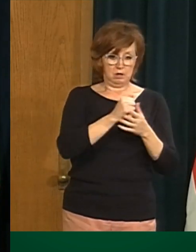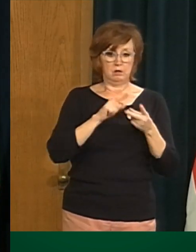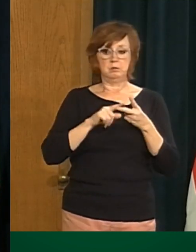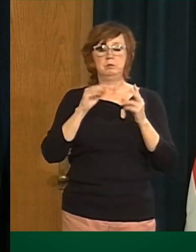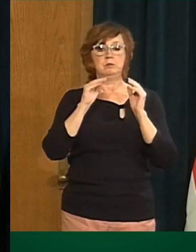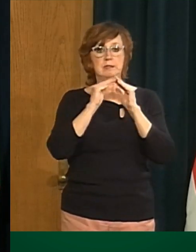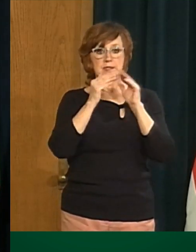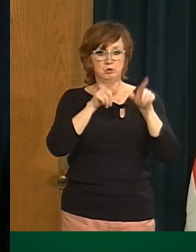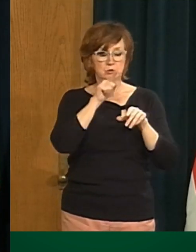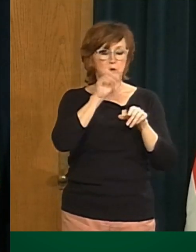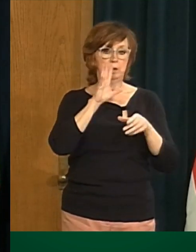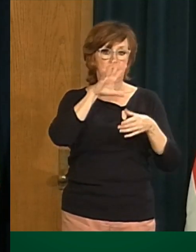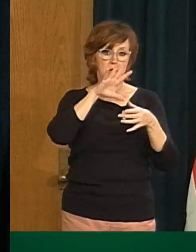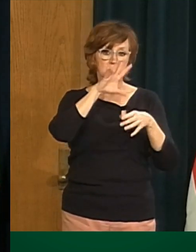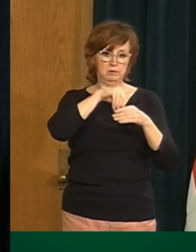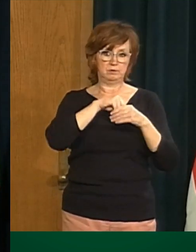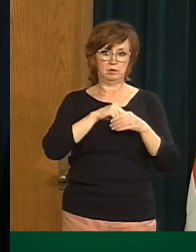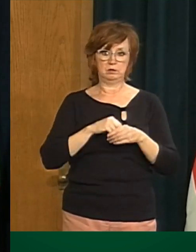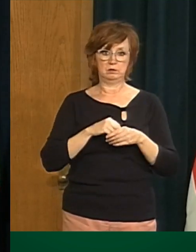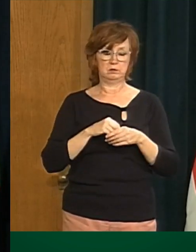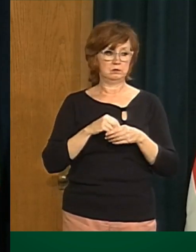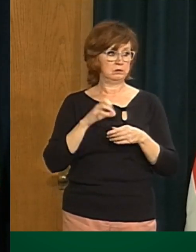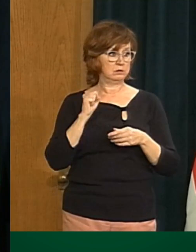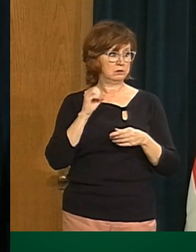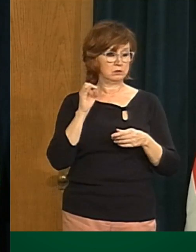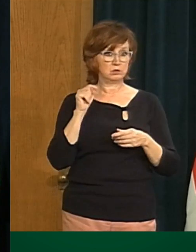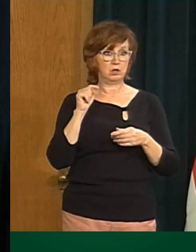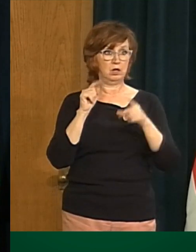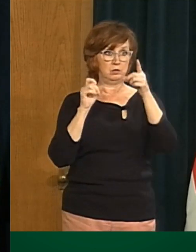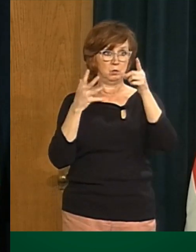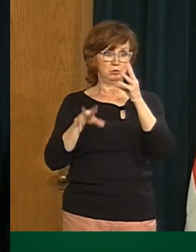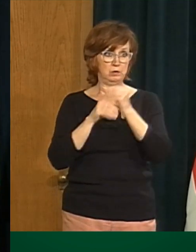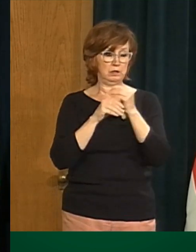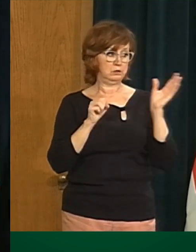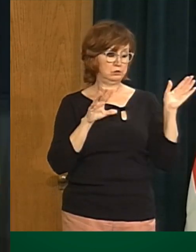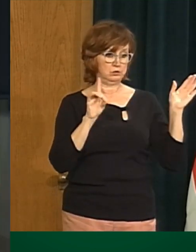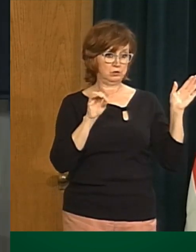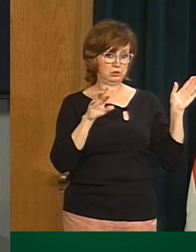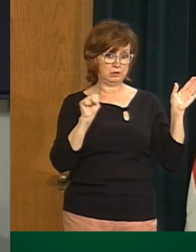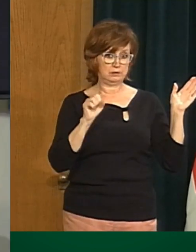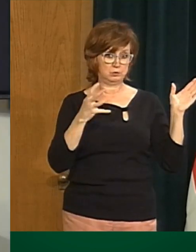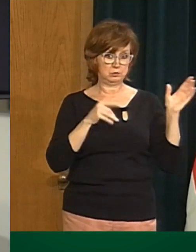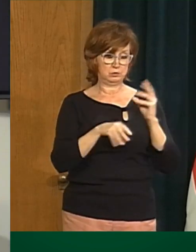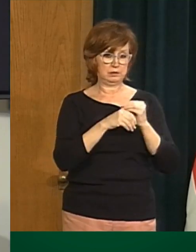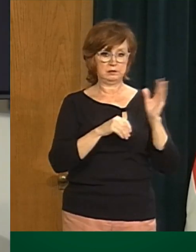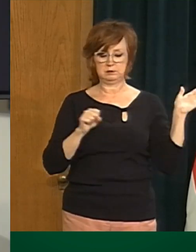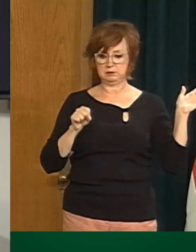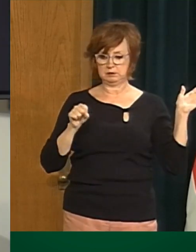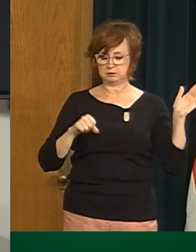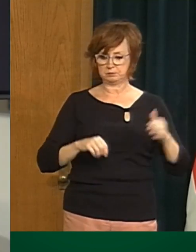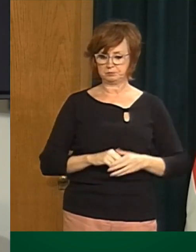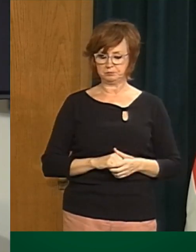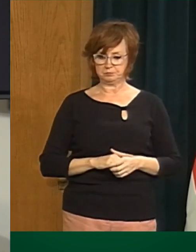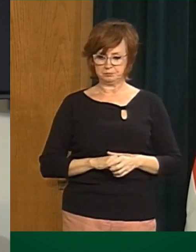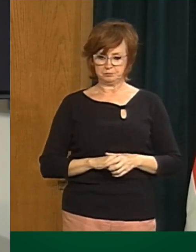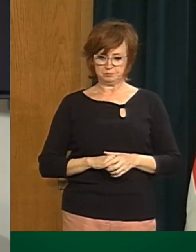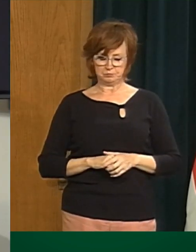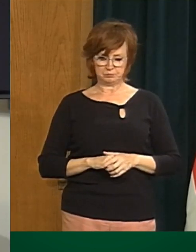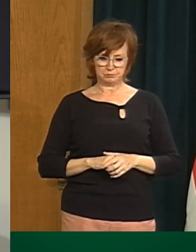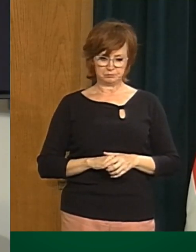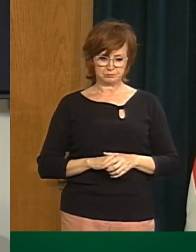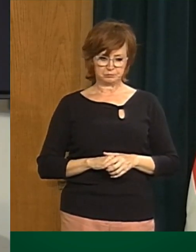days ahead. Anything to add, Scott or Dr. Shahab? Yeah, maybe the only few things I'll add to that is